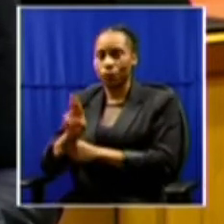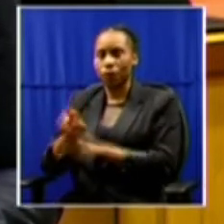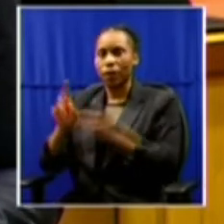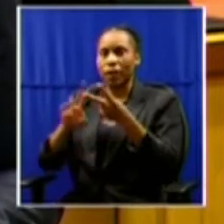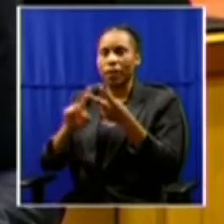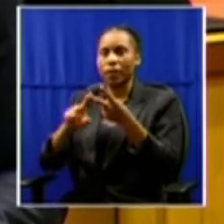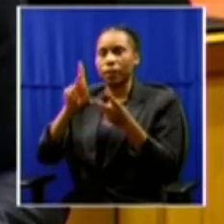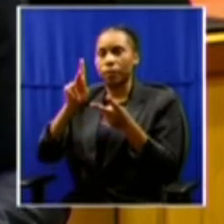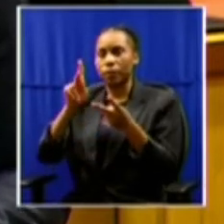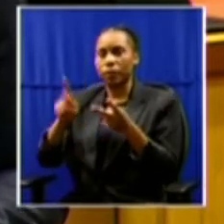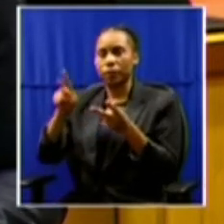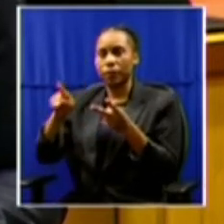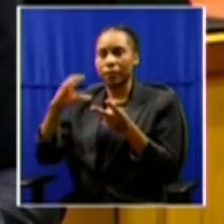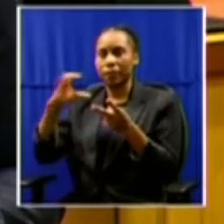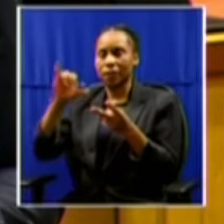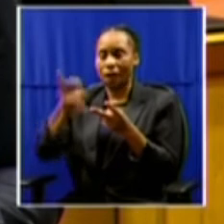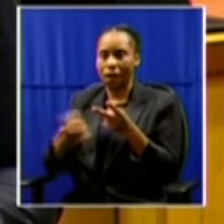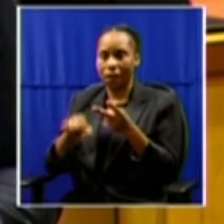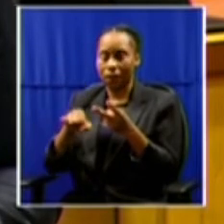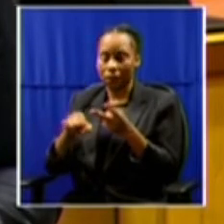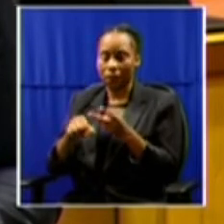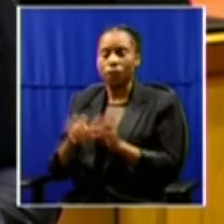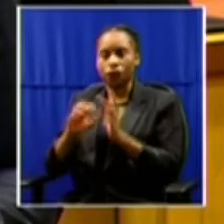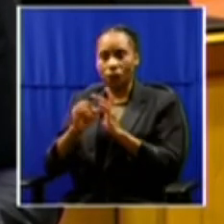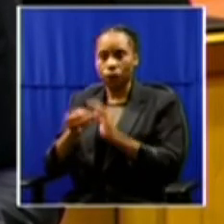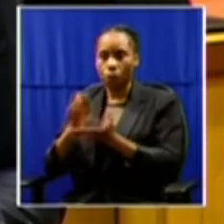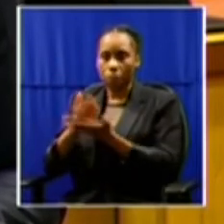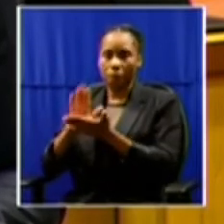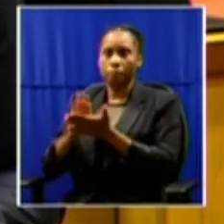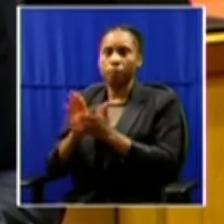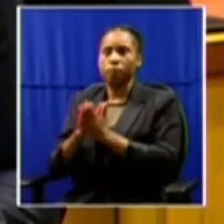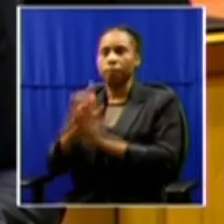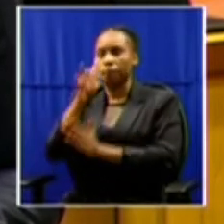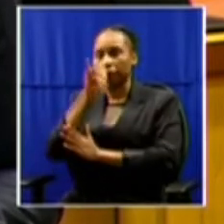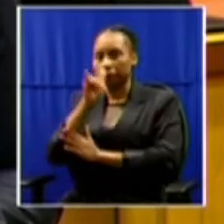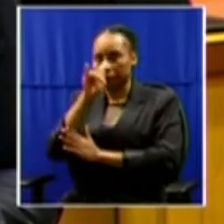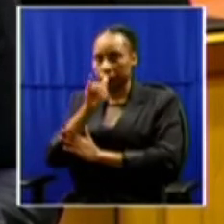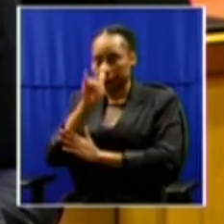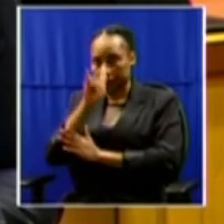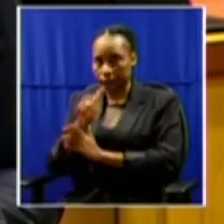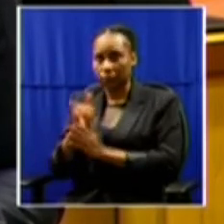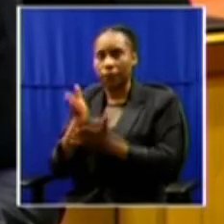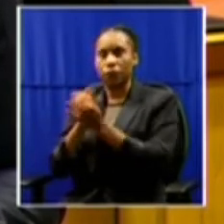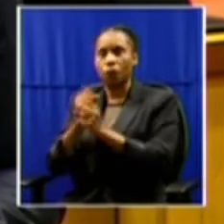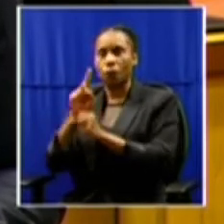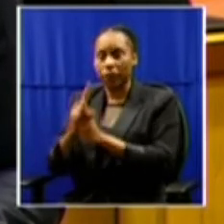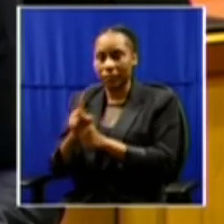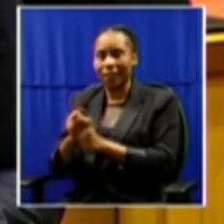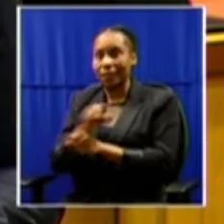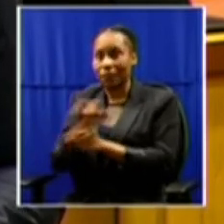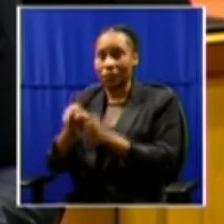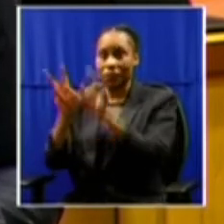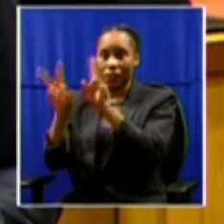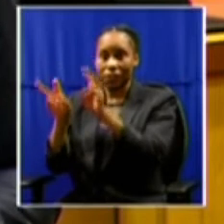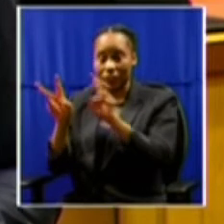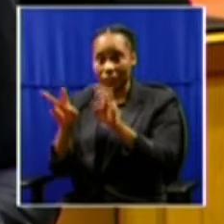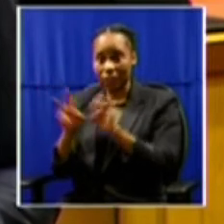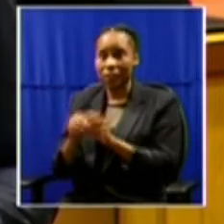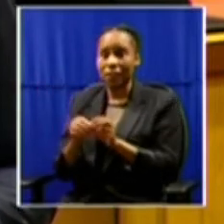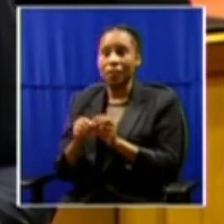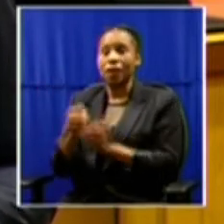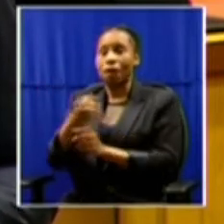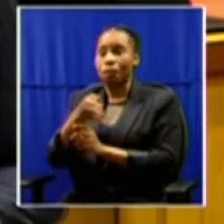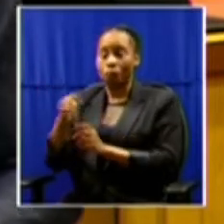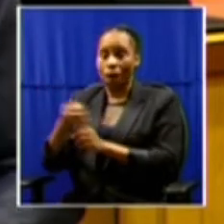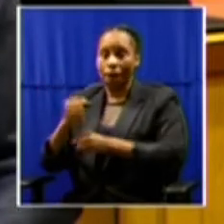strides towards tackling crime and corruption. Regular monthly meetings are intended to ensure that such matters are managed in a cooperative and efficient